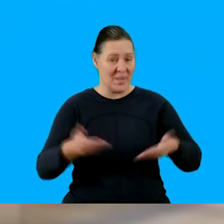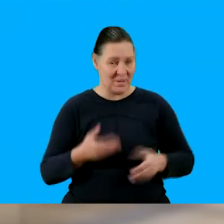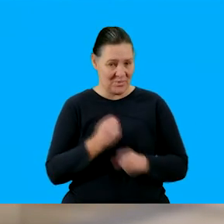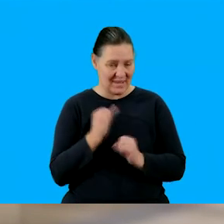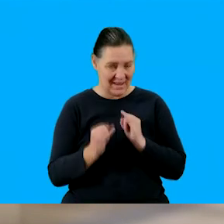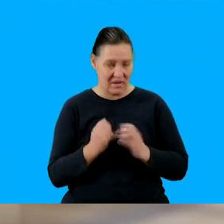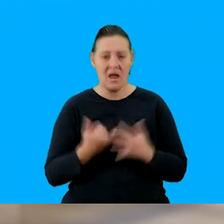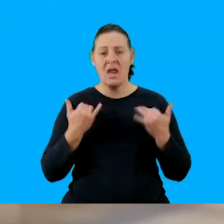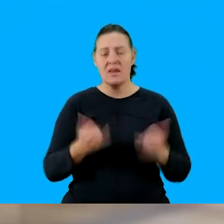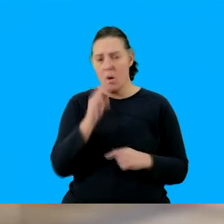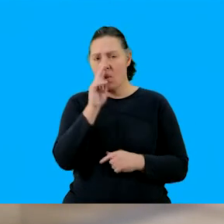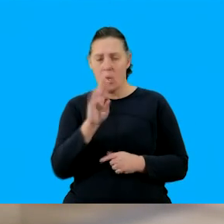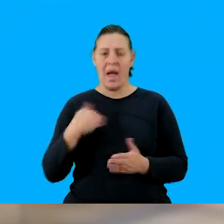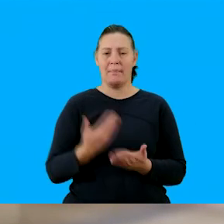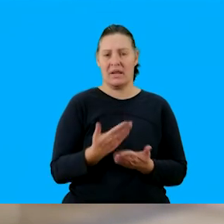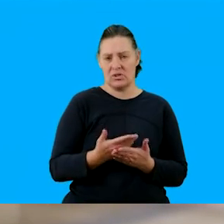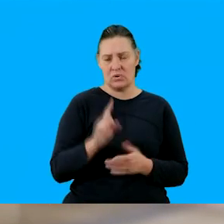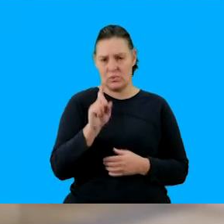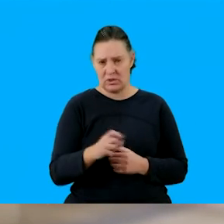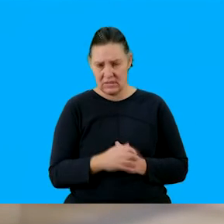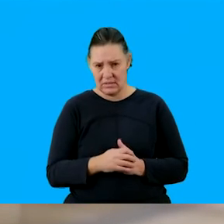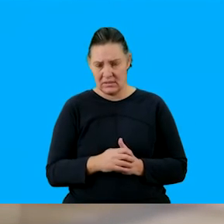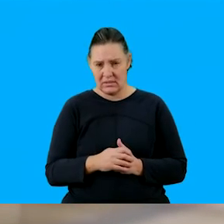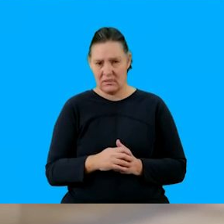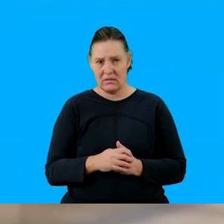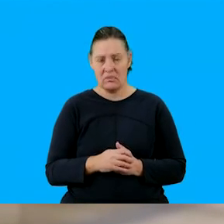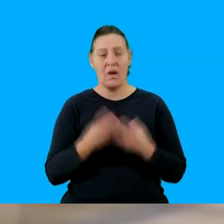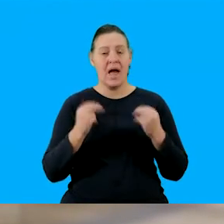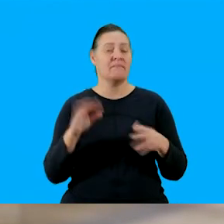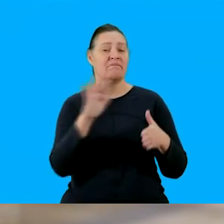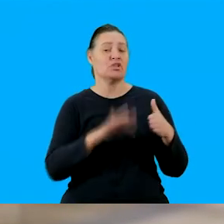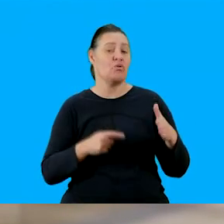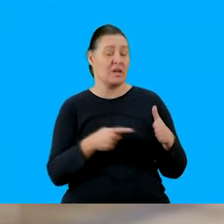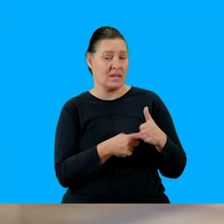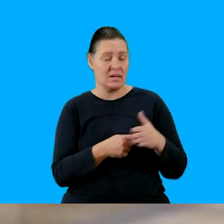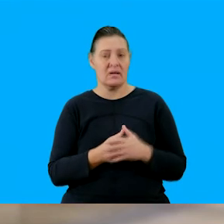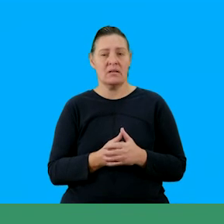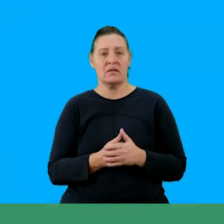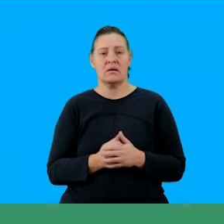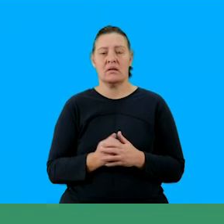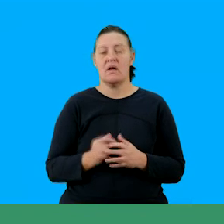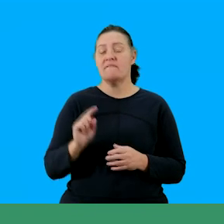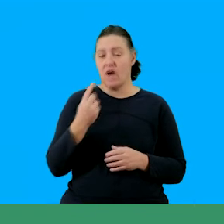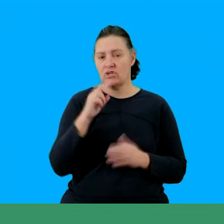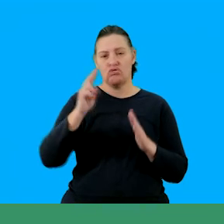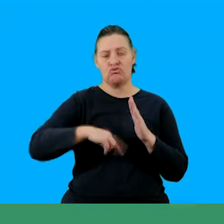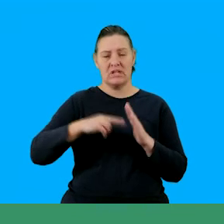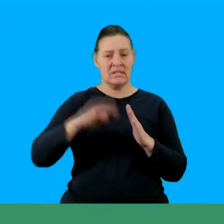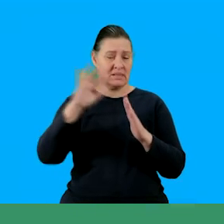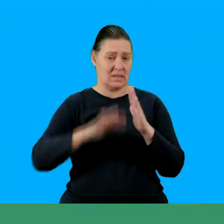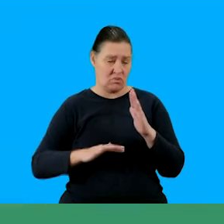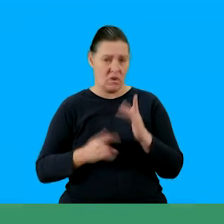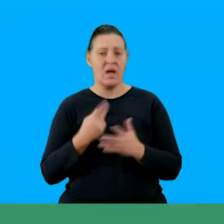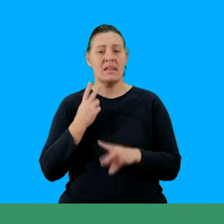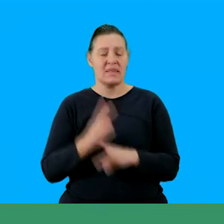Welcome back, grade 11s. Now let's look at our application questions. We have a scenario there. We'll first read the